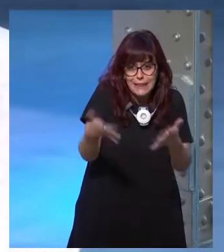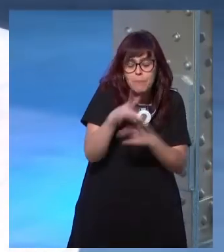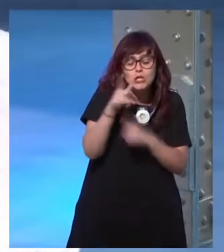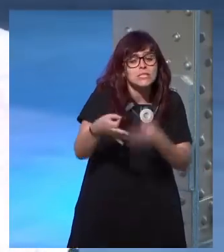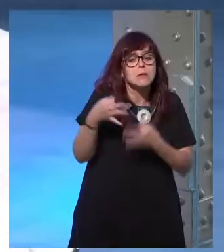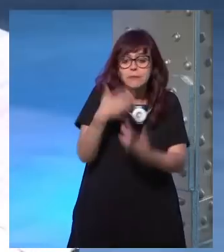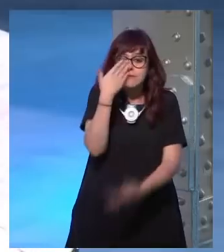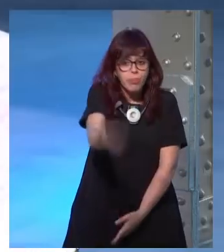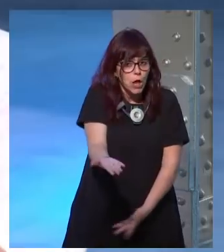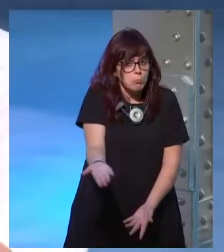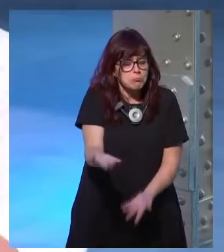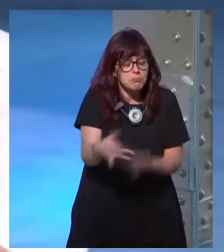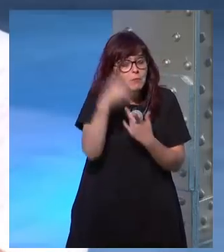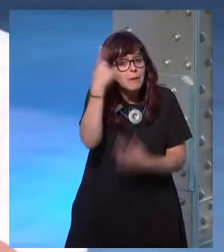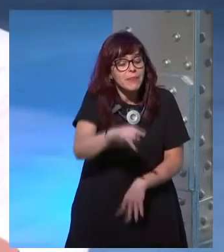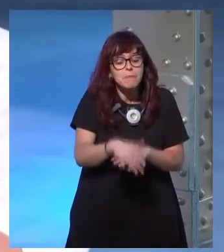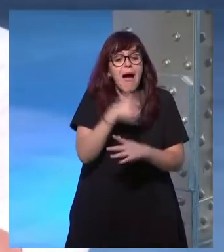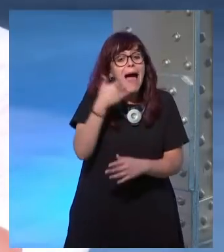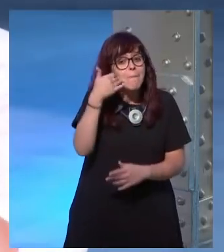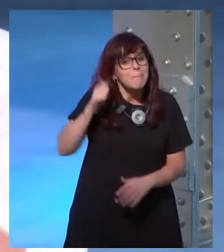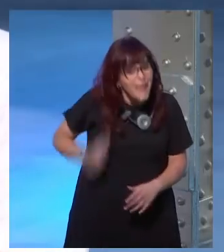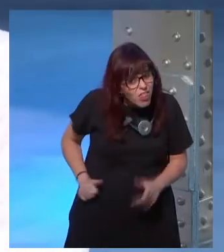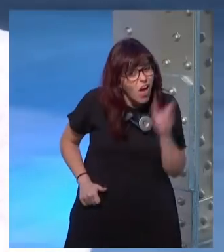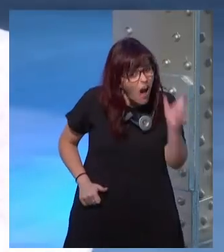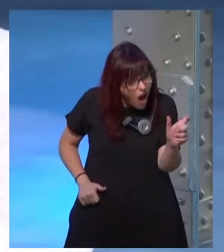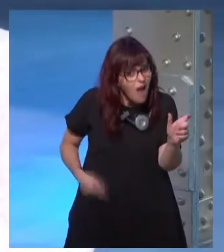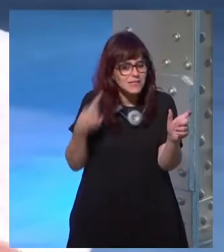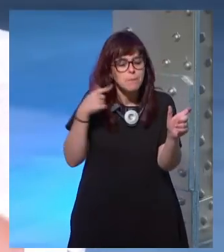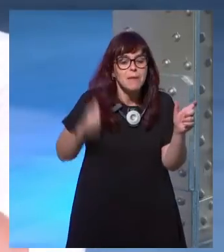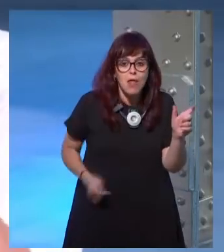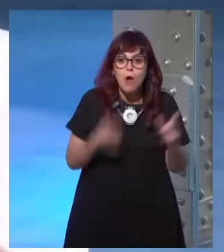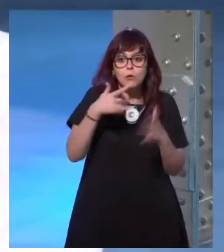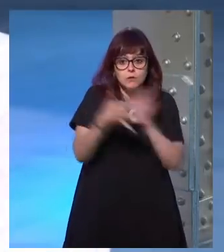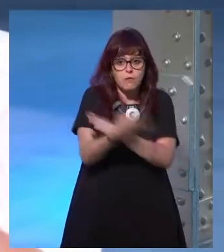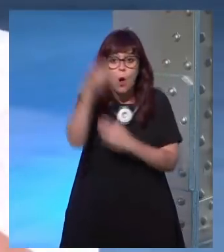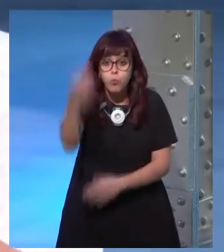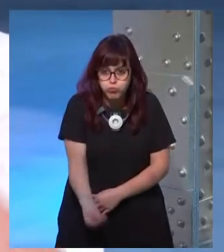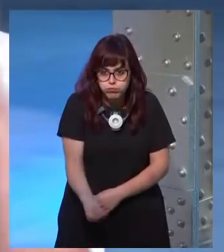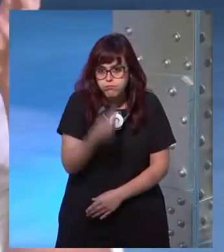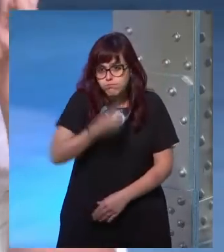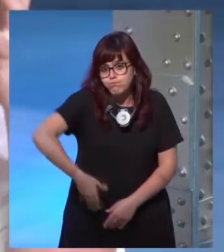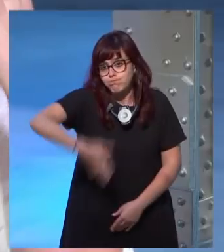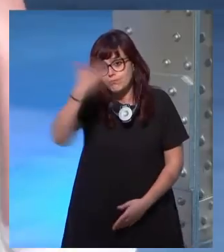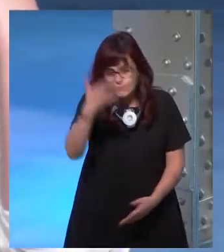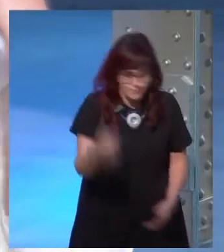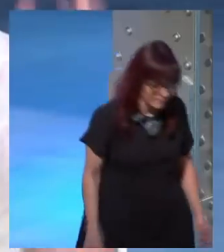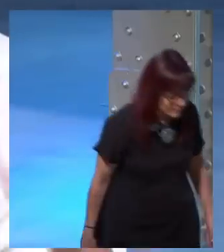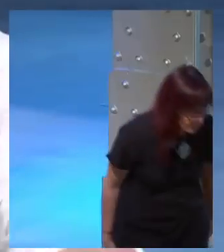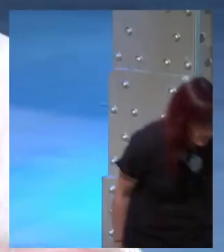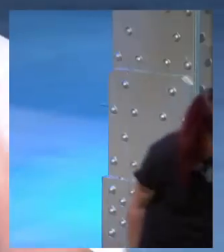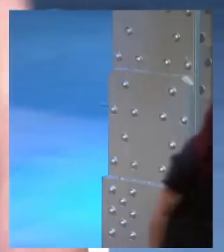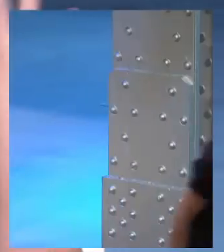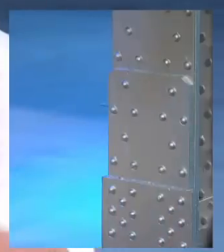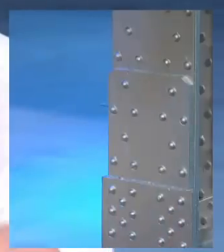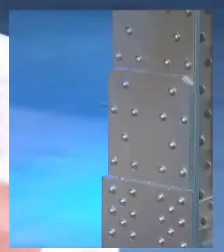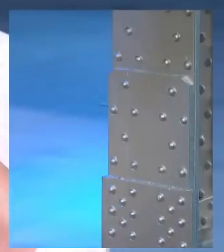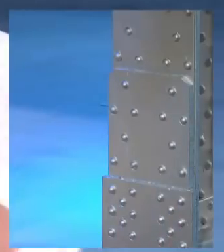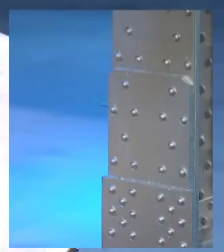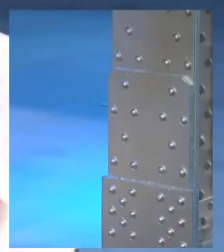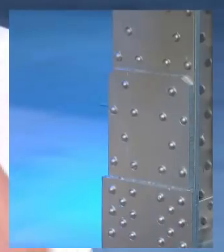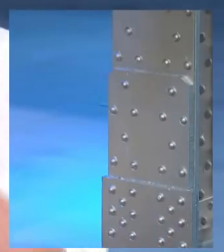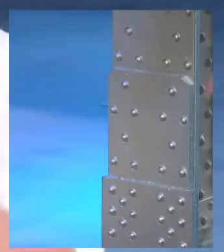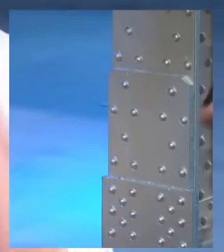went back to Light Brigade, and I said, I need to feel things again. I need to let myself, go into my